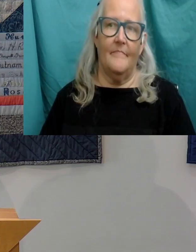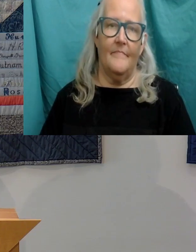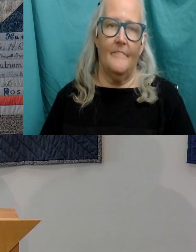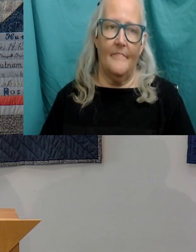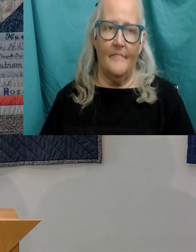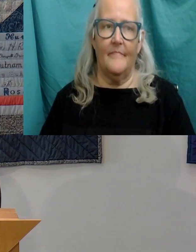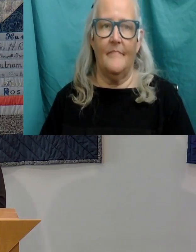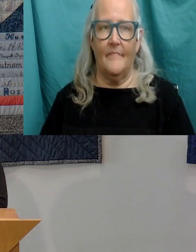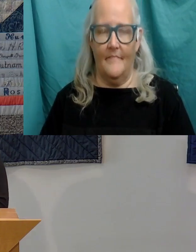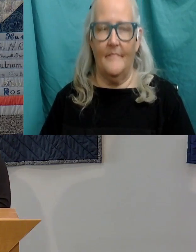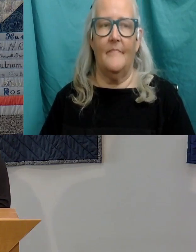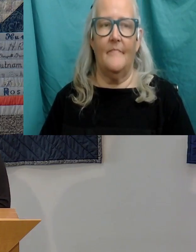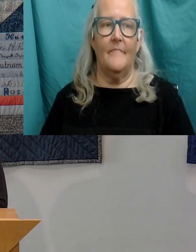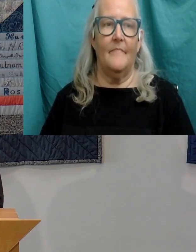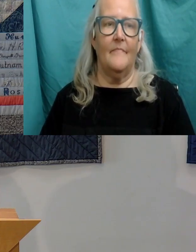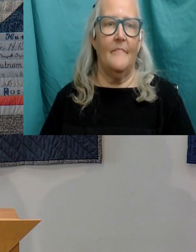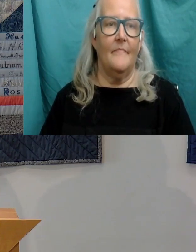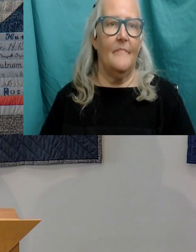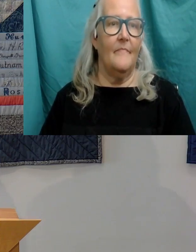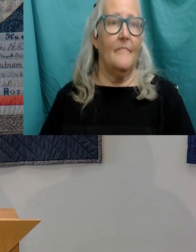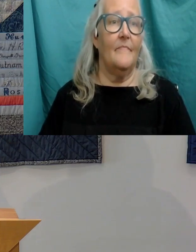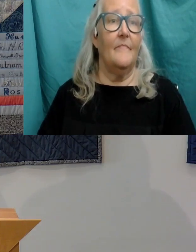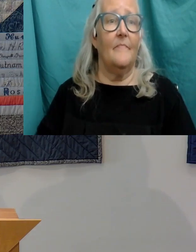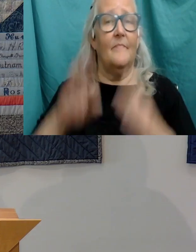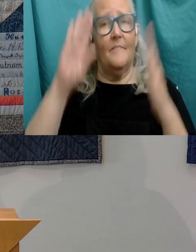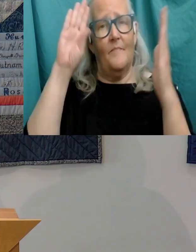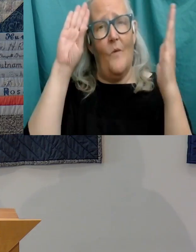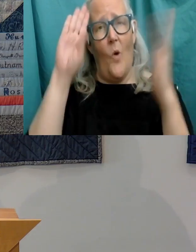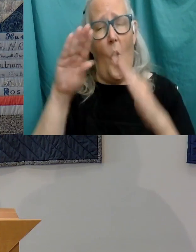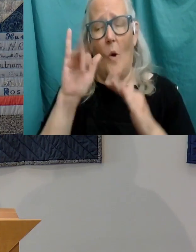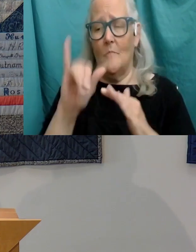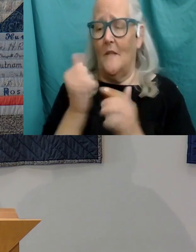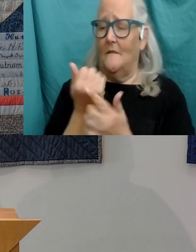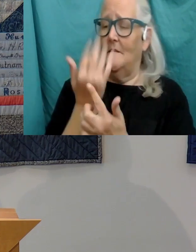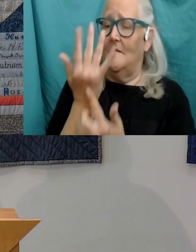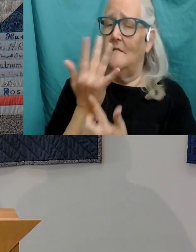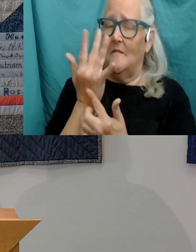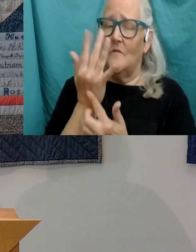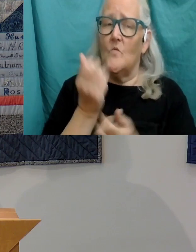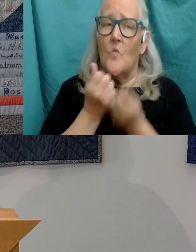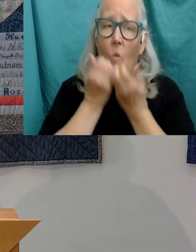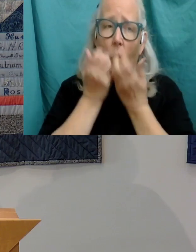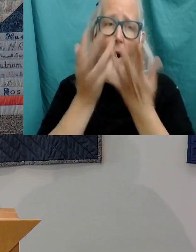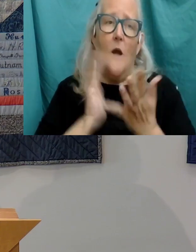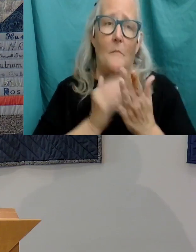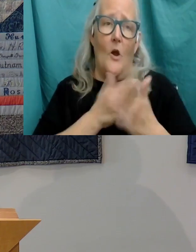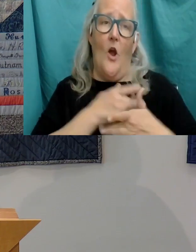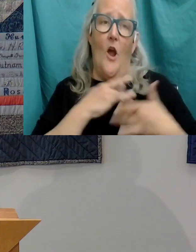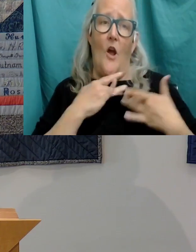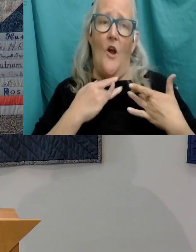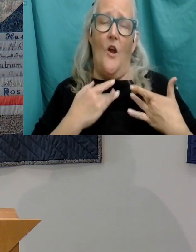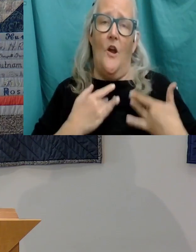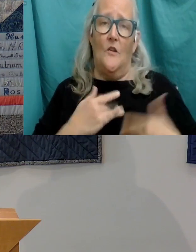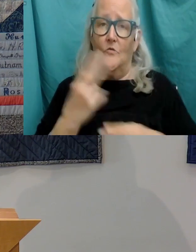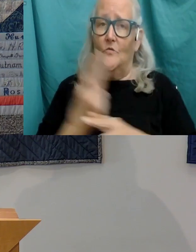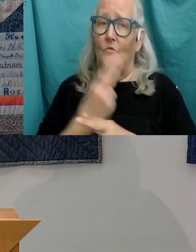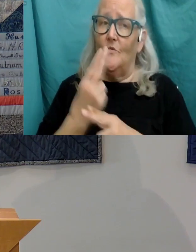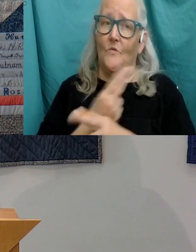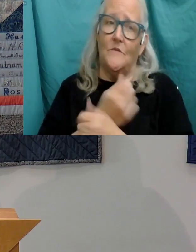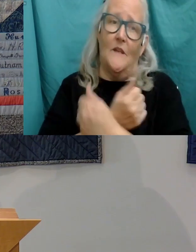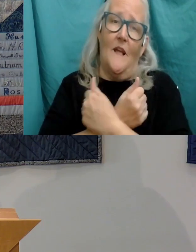May this light warm our hearts with love and